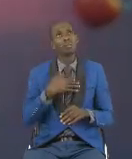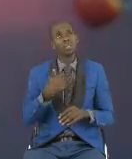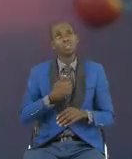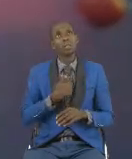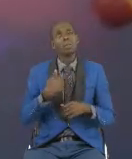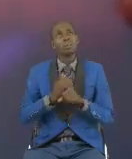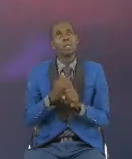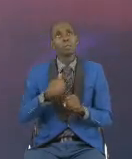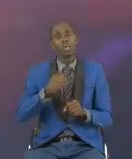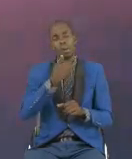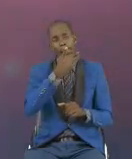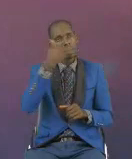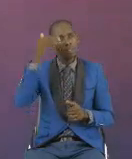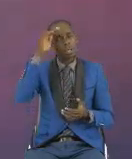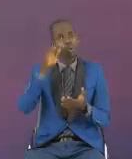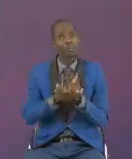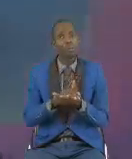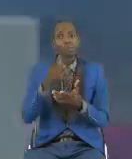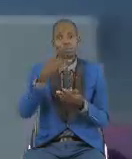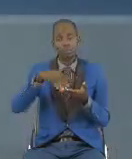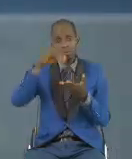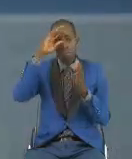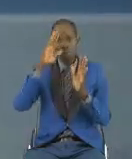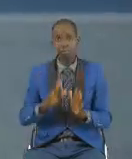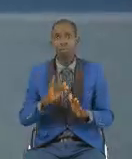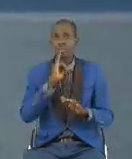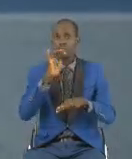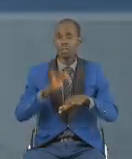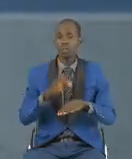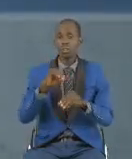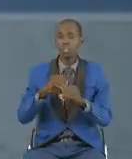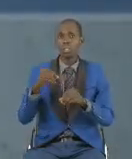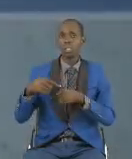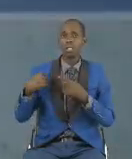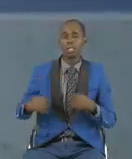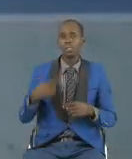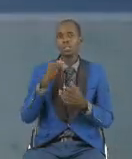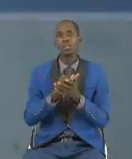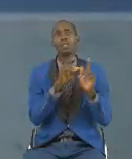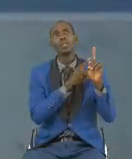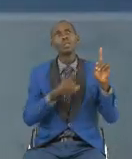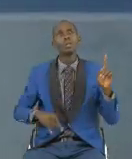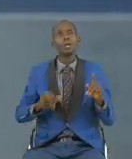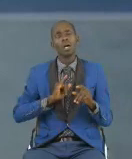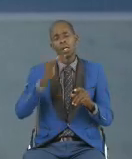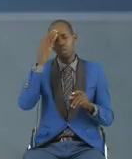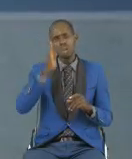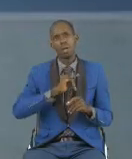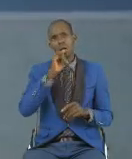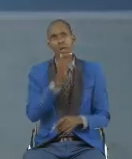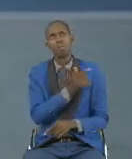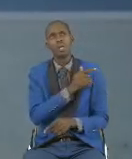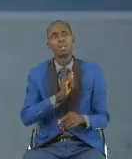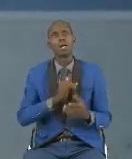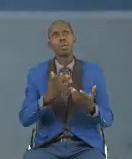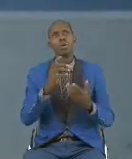better husband. The student is preached in his heart, Lord, I know I'm lazy, and I want a change.